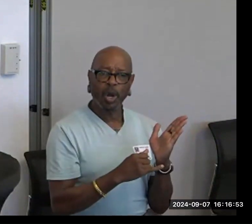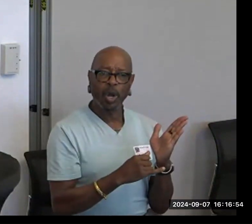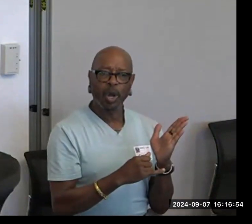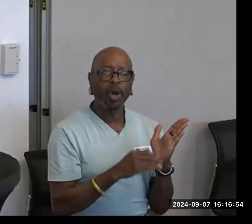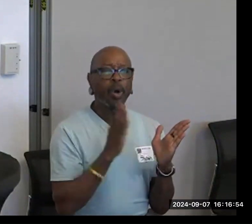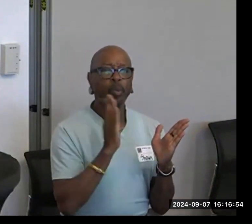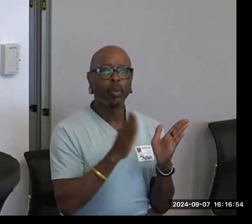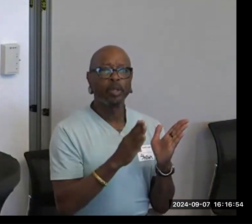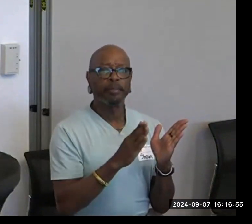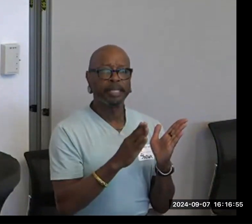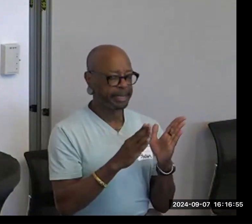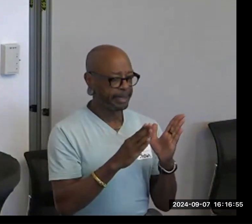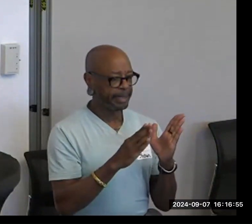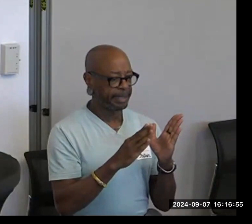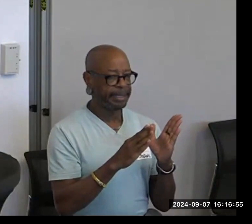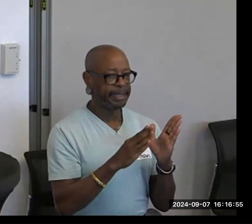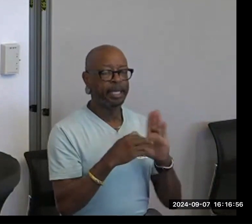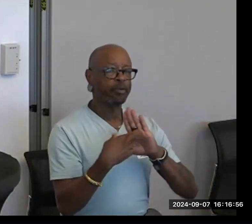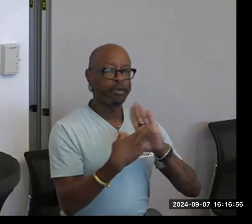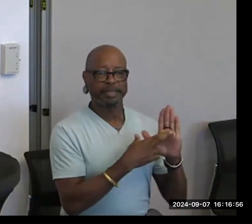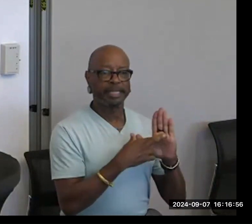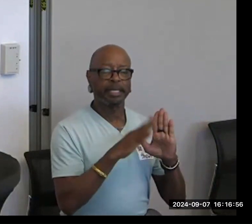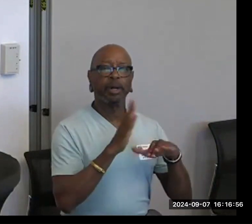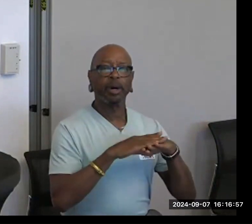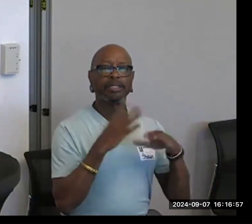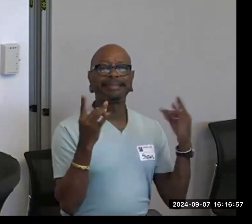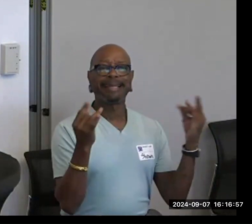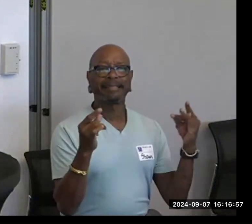going to be represented on this tactile display.